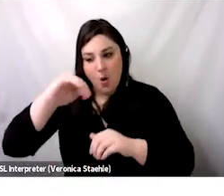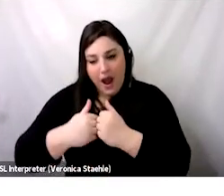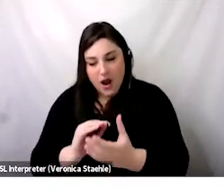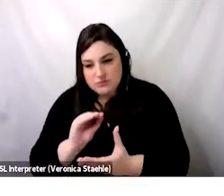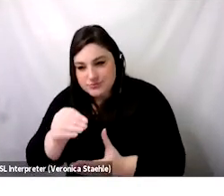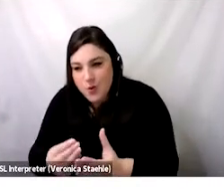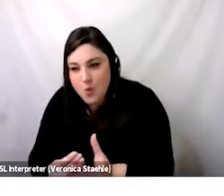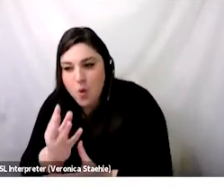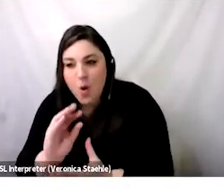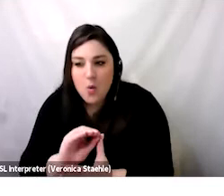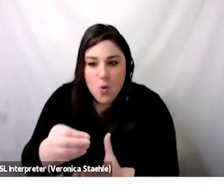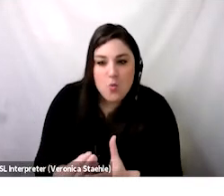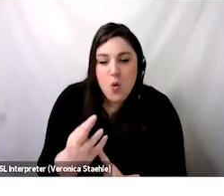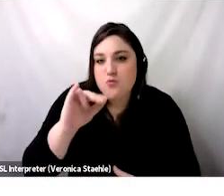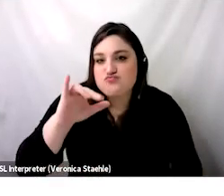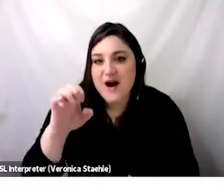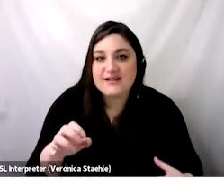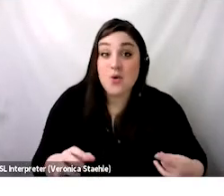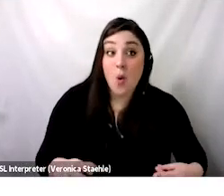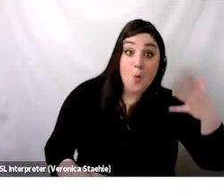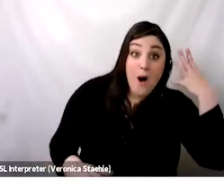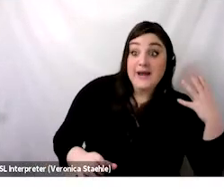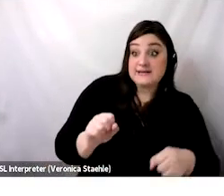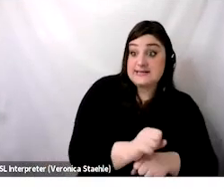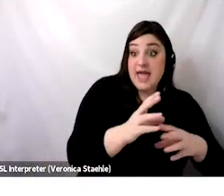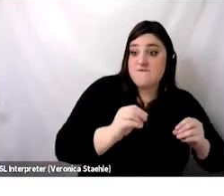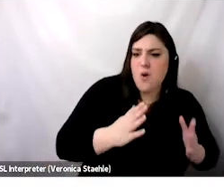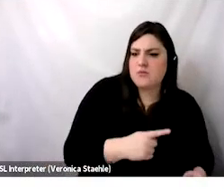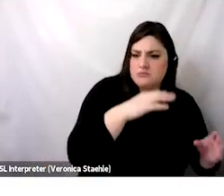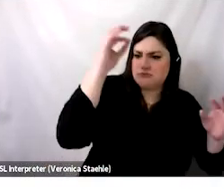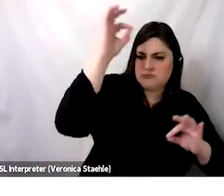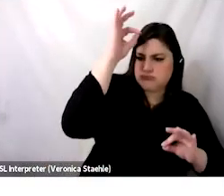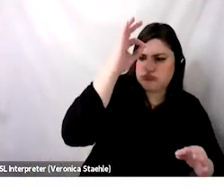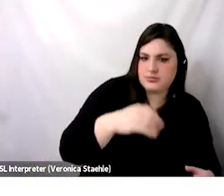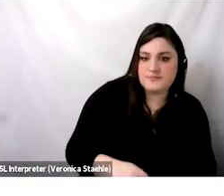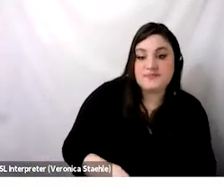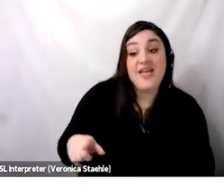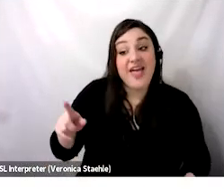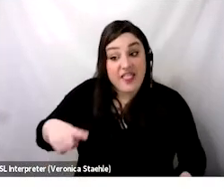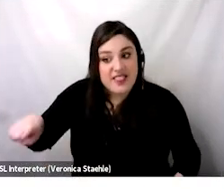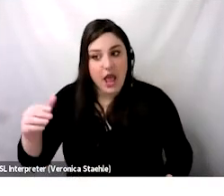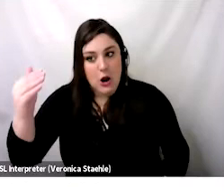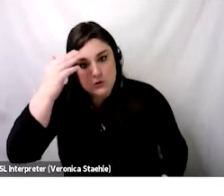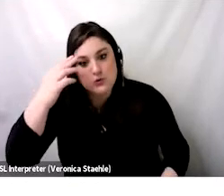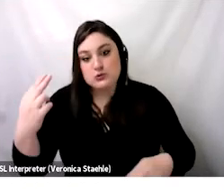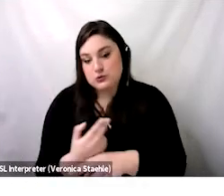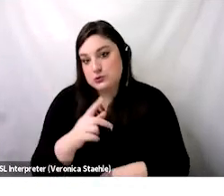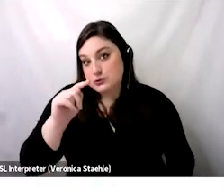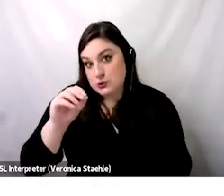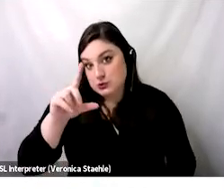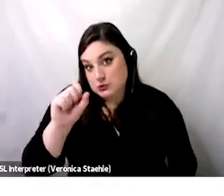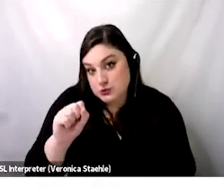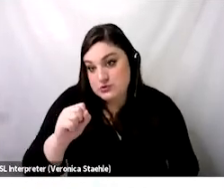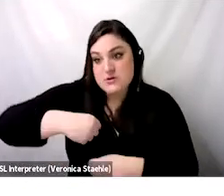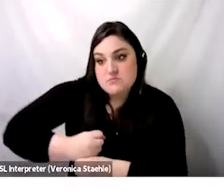They knew by using tools, pestle, mortar, and by